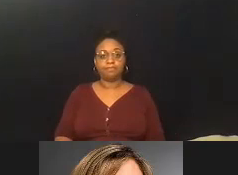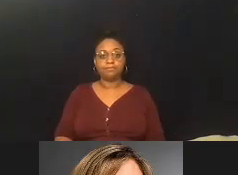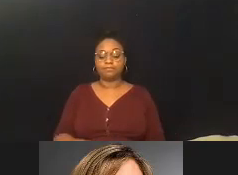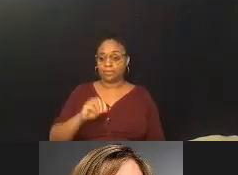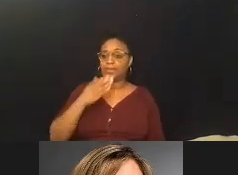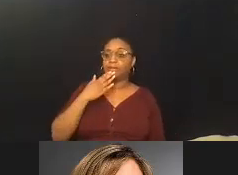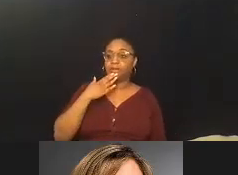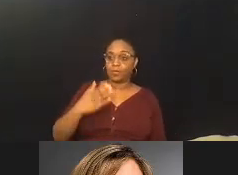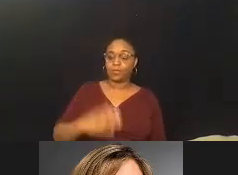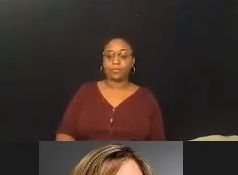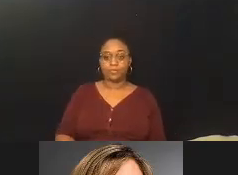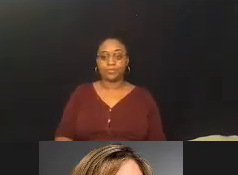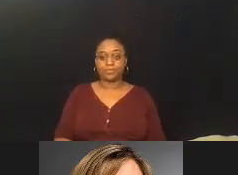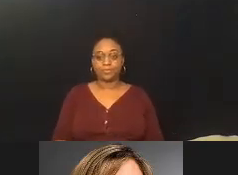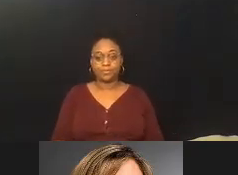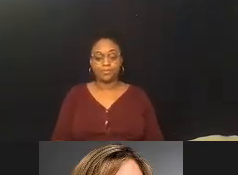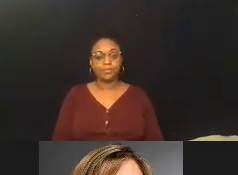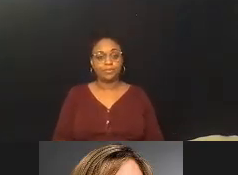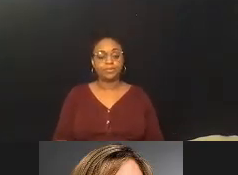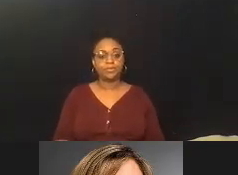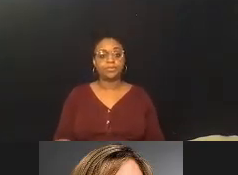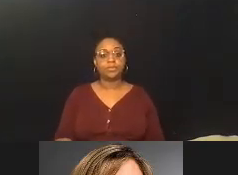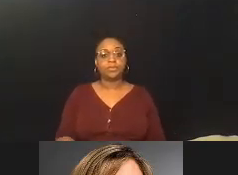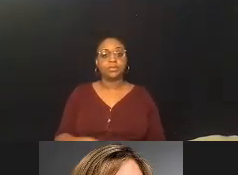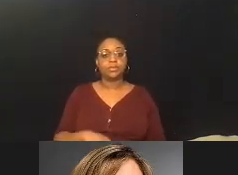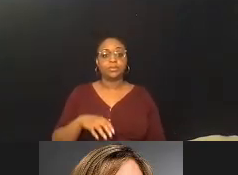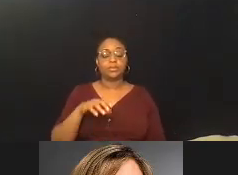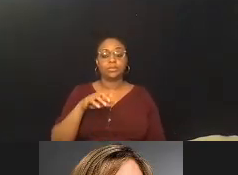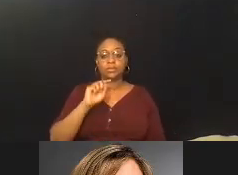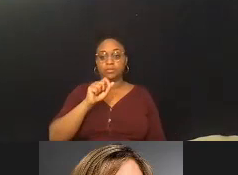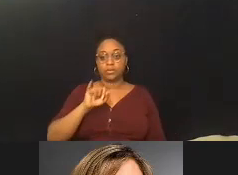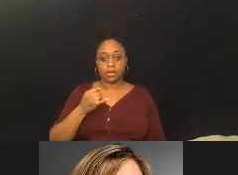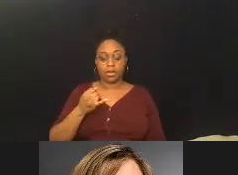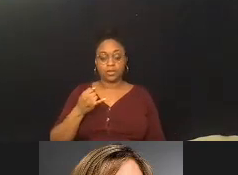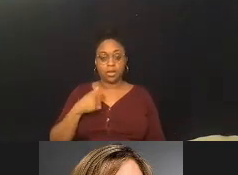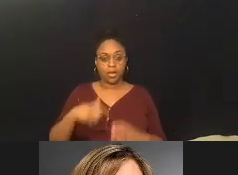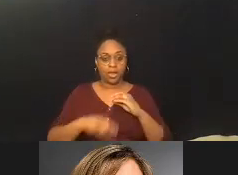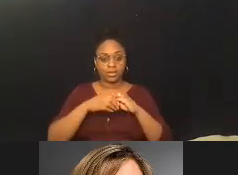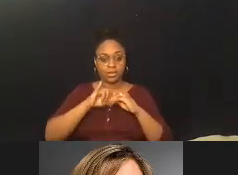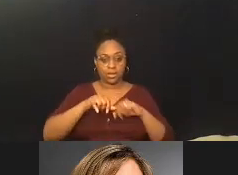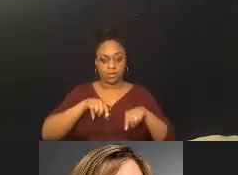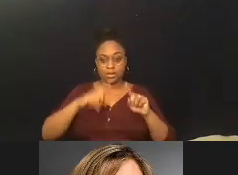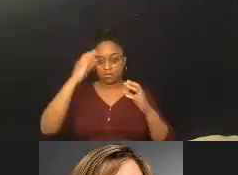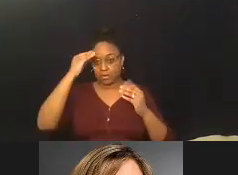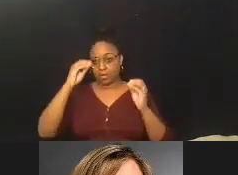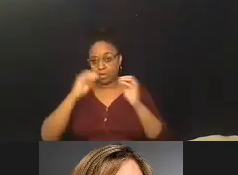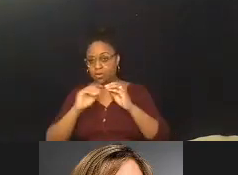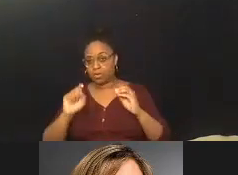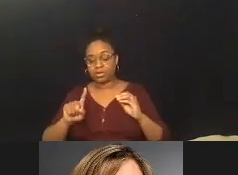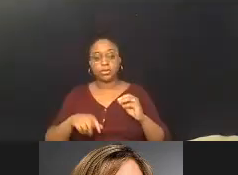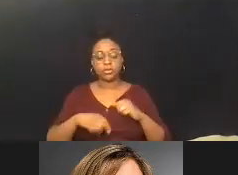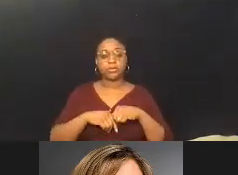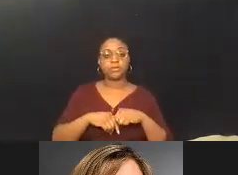Thanks. One thing I'll add to that while others are thinking of their follow-up question. I think for faculty